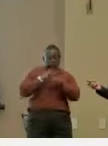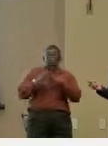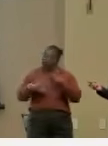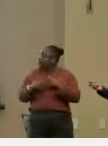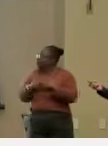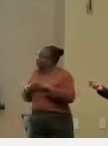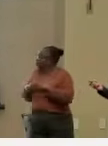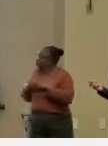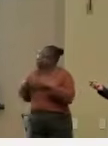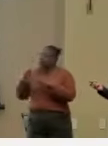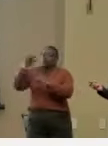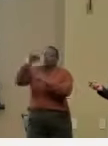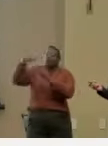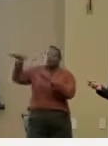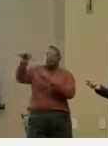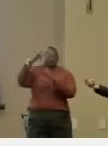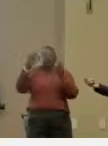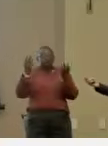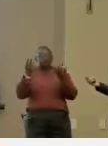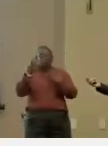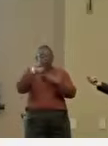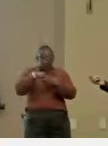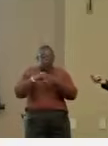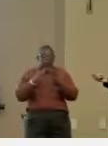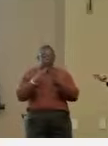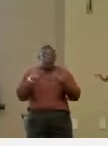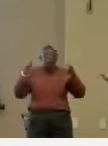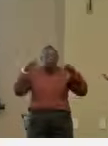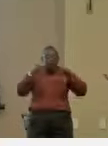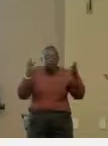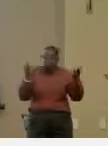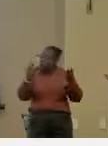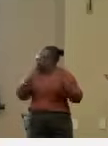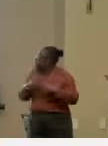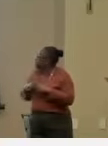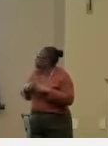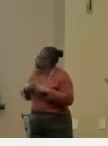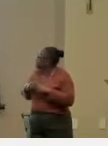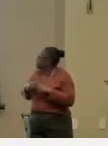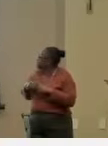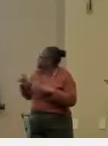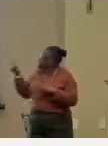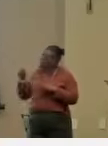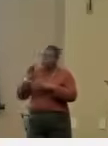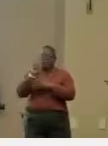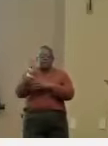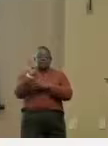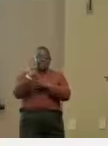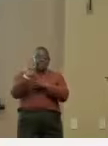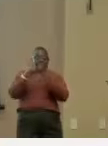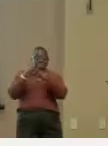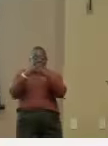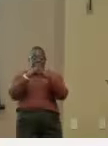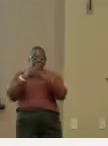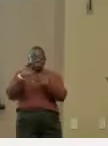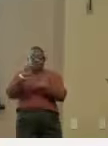There's environmental factors that factor in. What I want us to focus on is the B cells, as